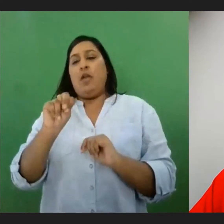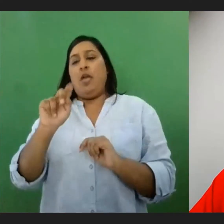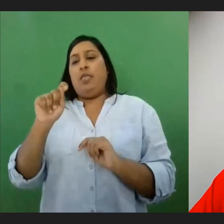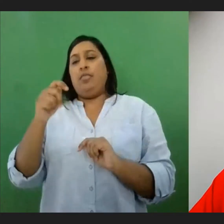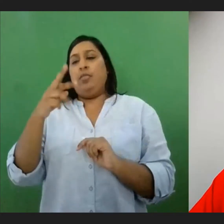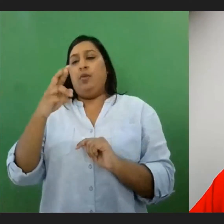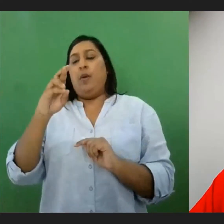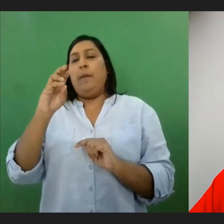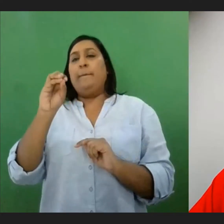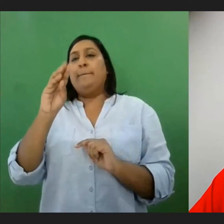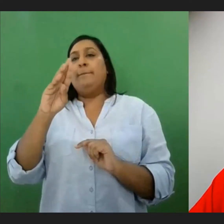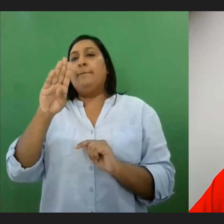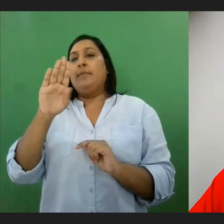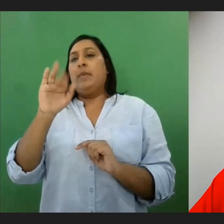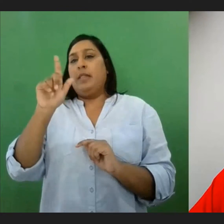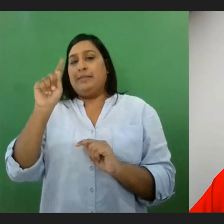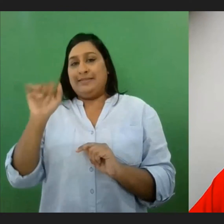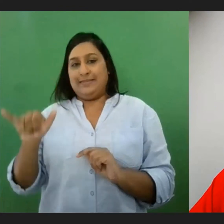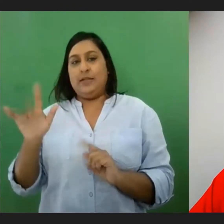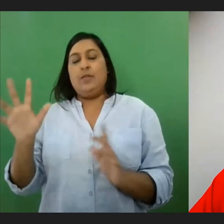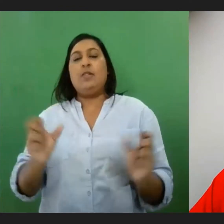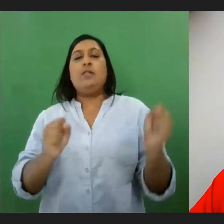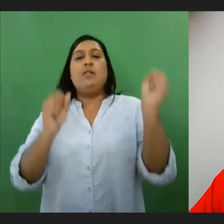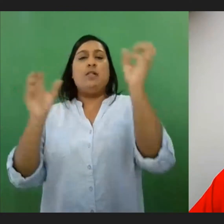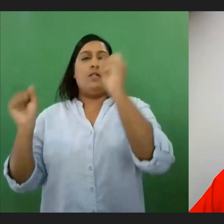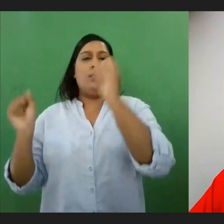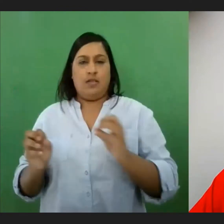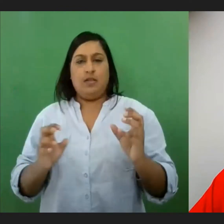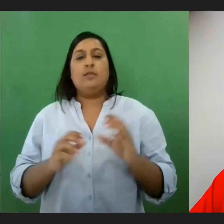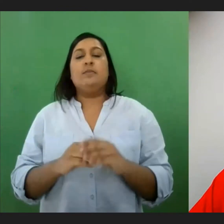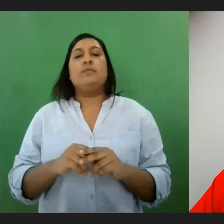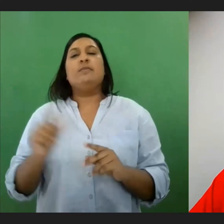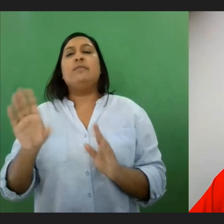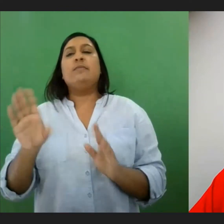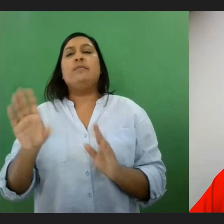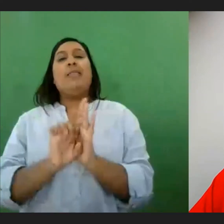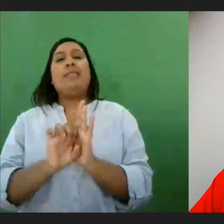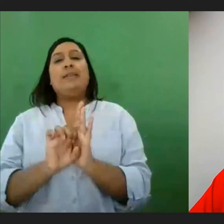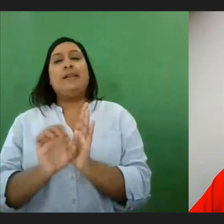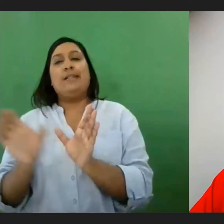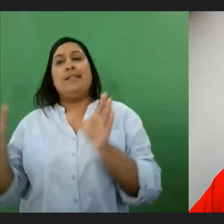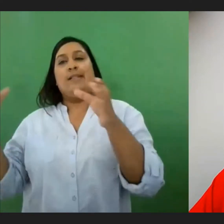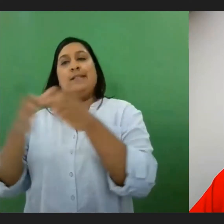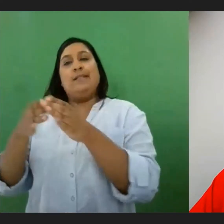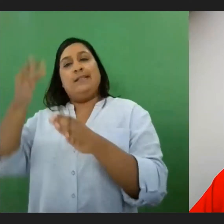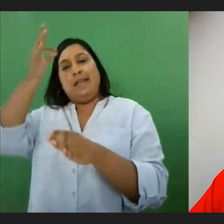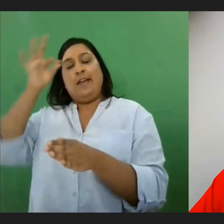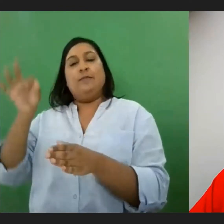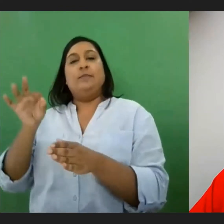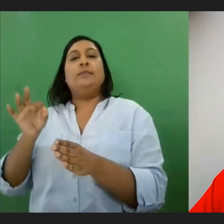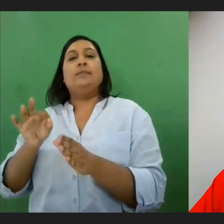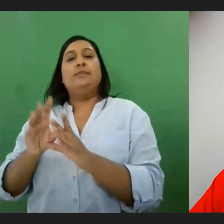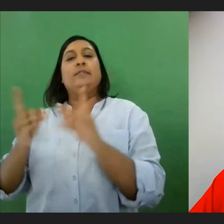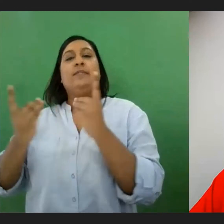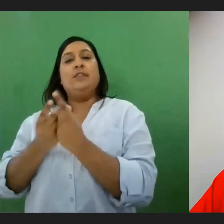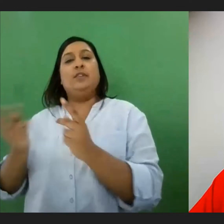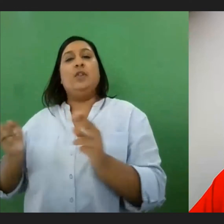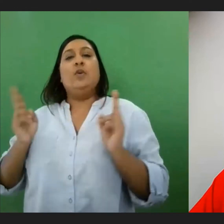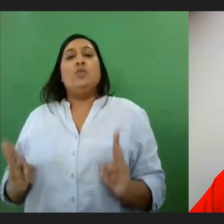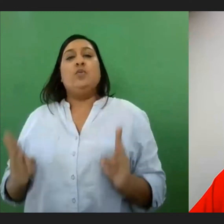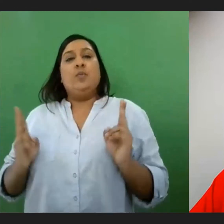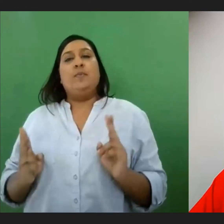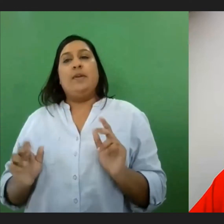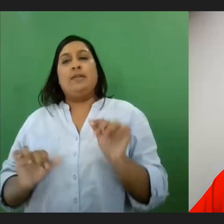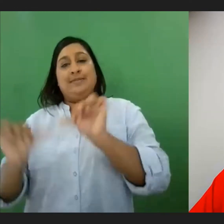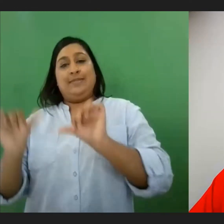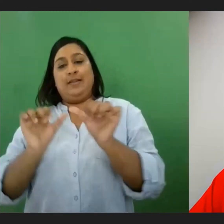rights in the Development, Capable and Ethical State Research Division of the Human Sciences